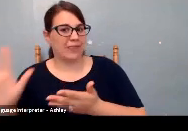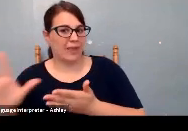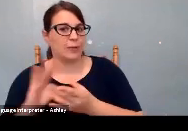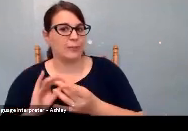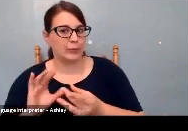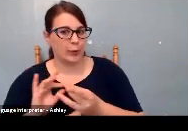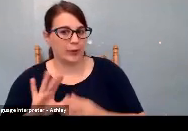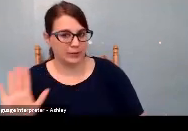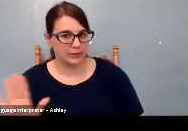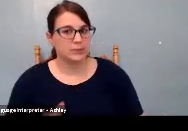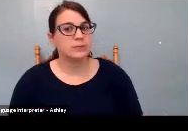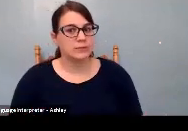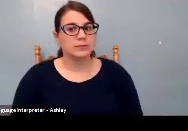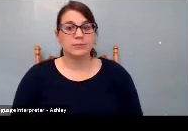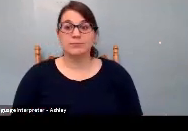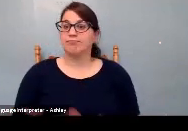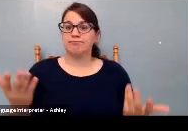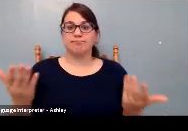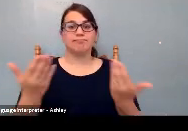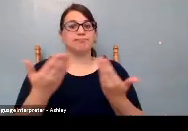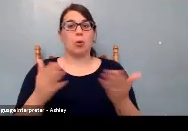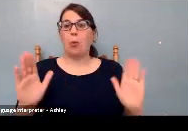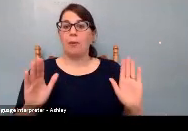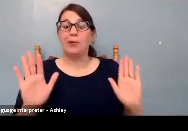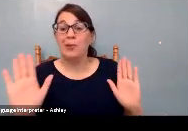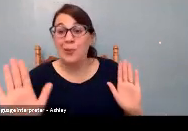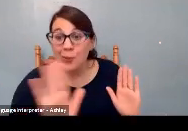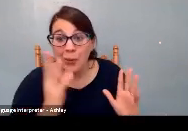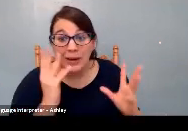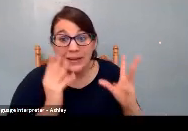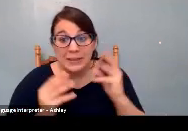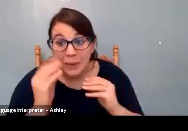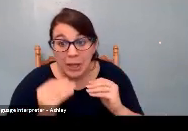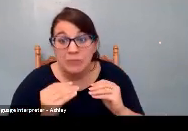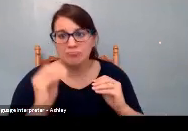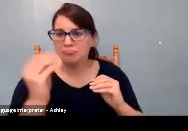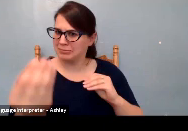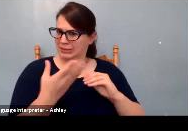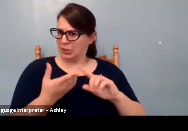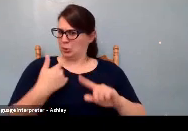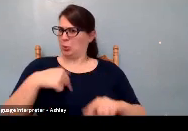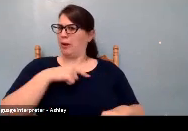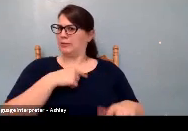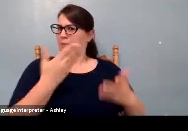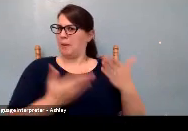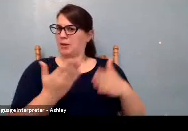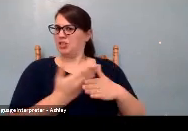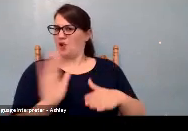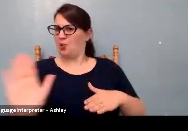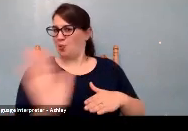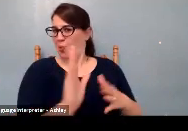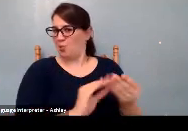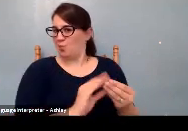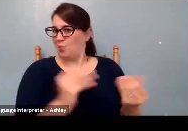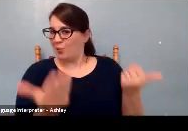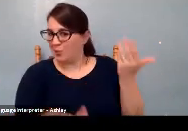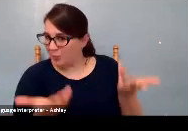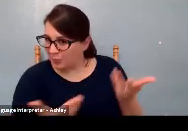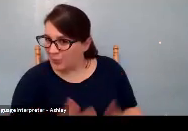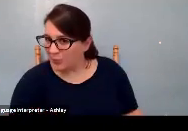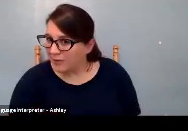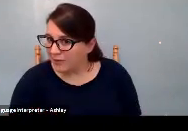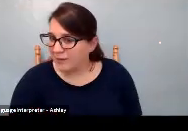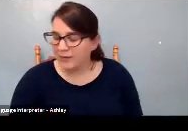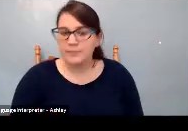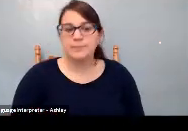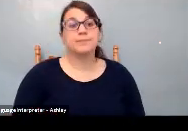open invitation for individuals to submit their testimonial to us as well, so we can help share your experiences.